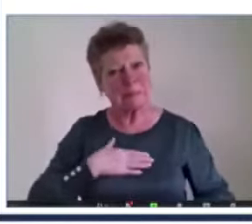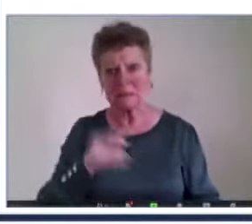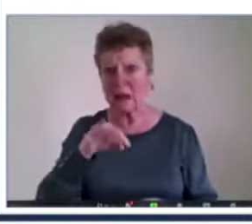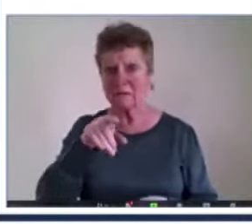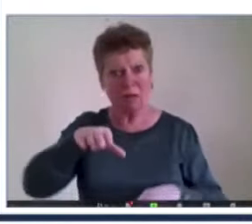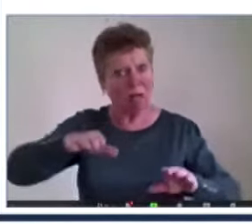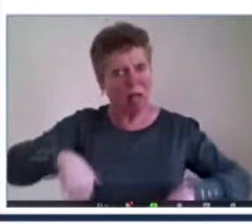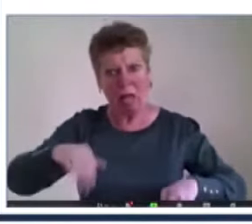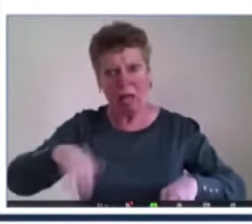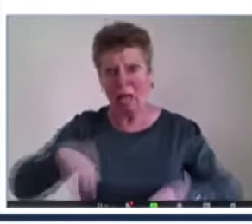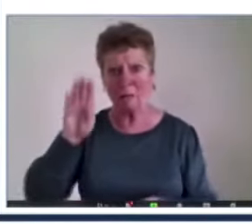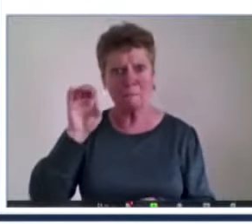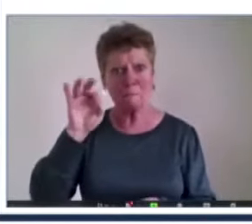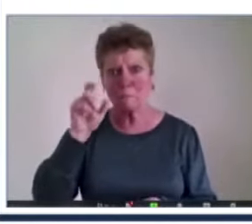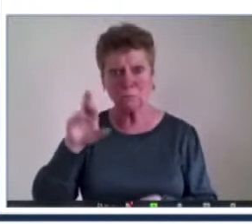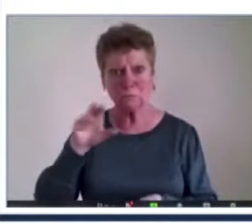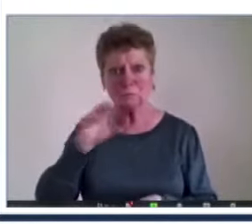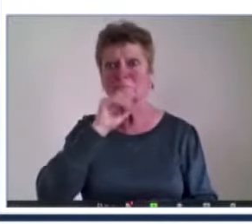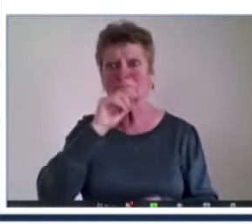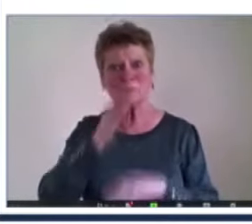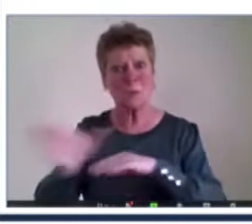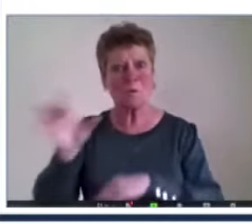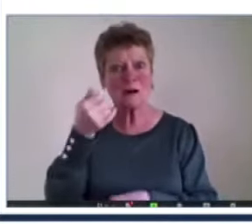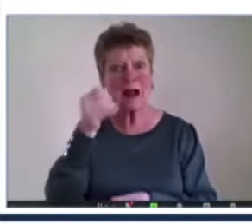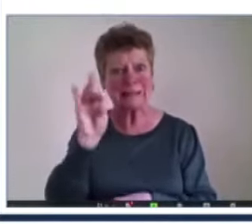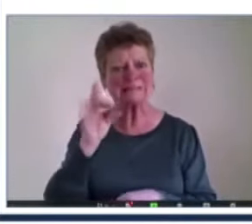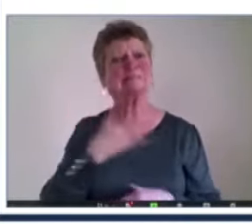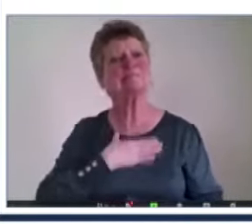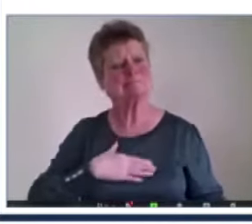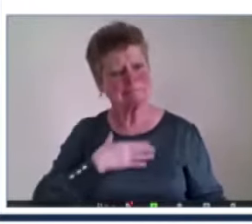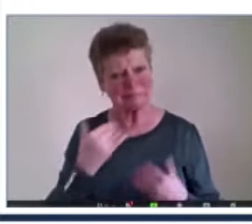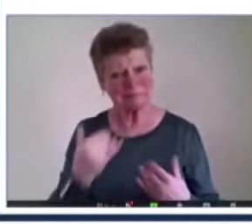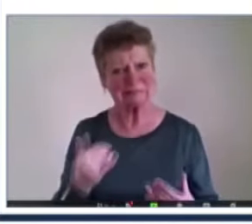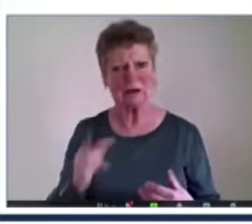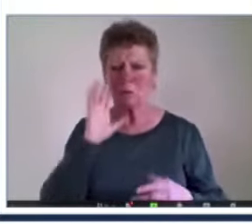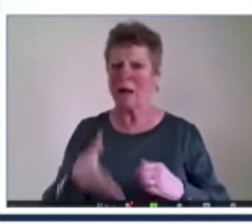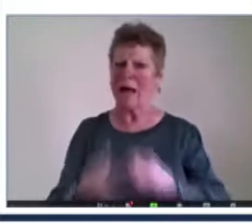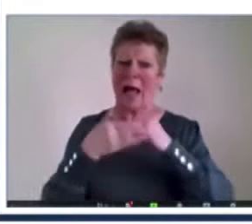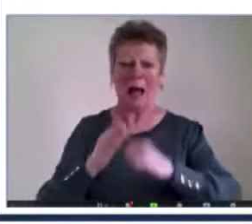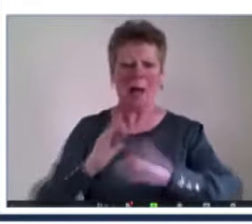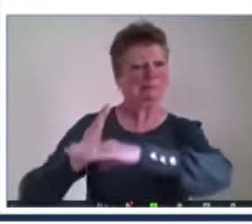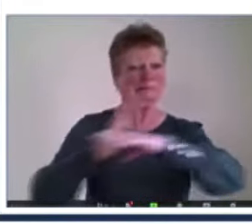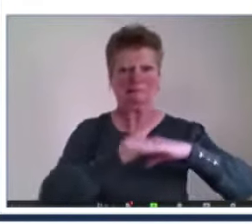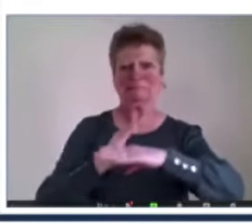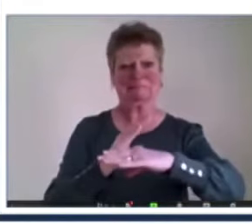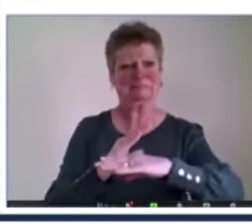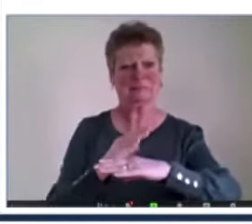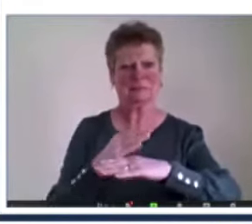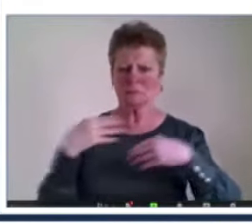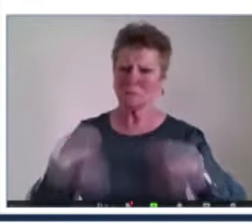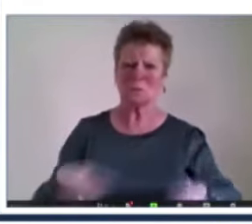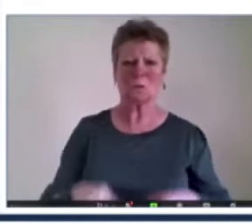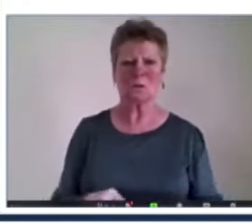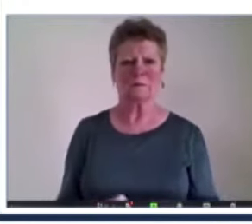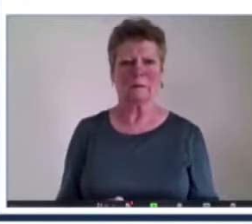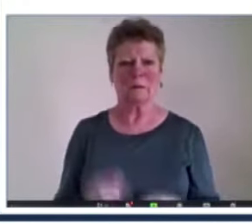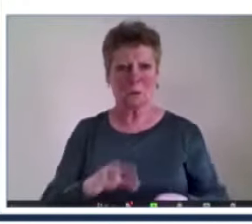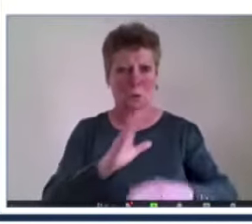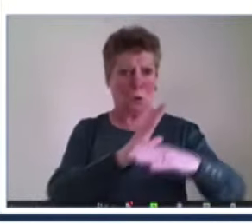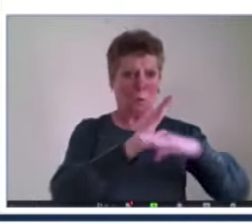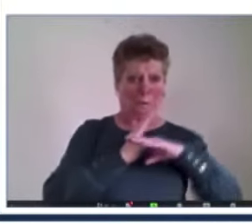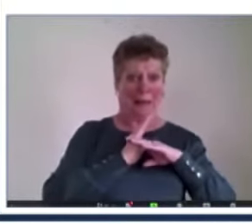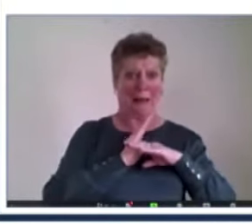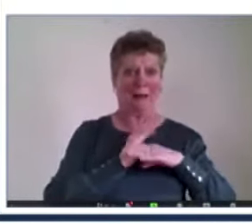now. This will give you the best possible protection against COVID-19, and by protecting yourself, you're